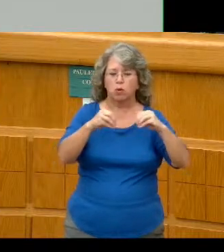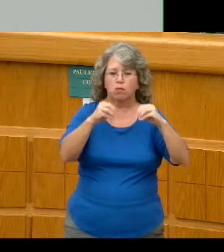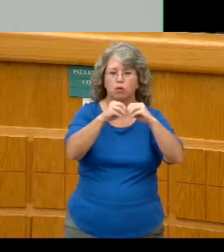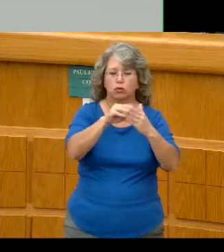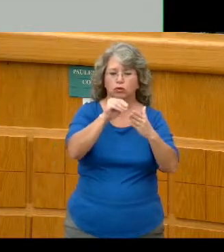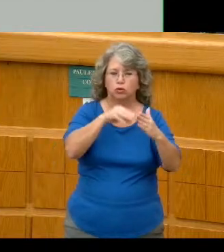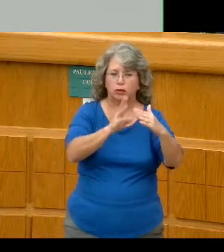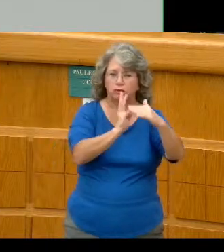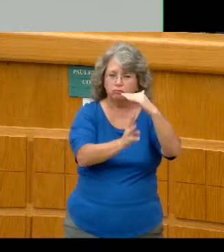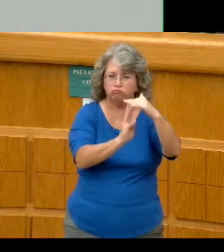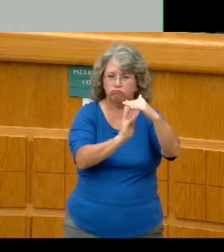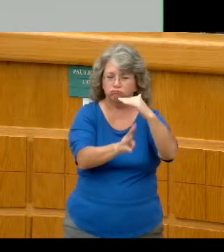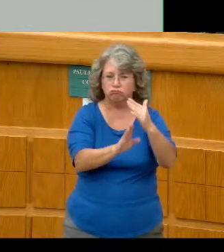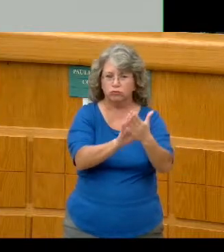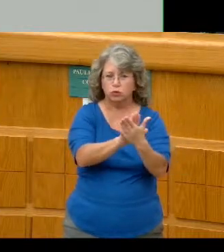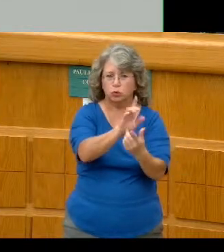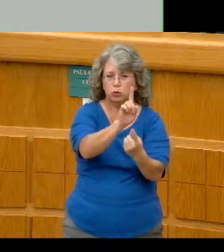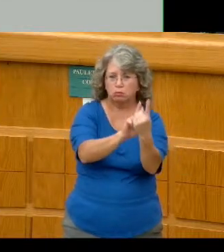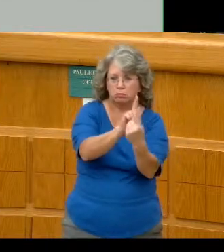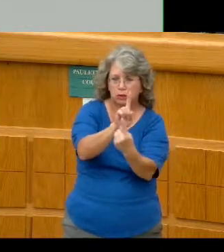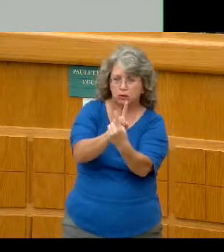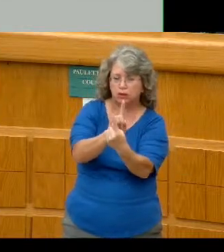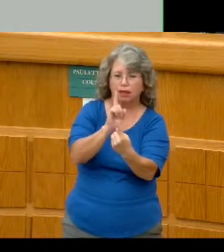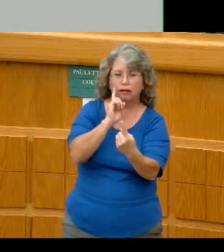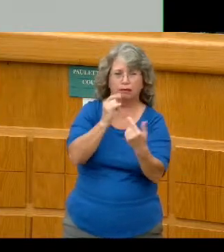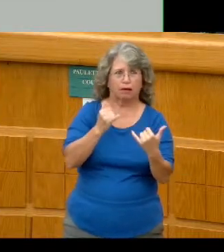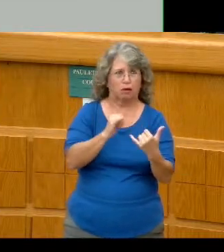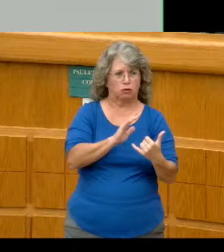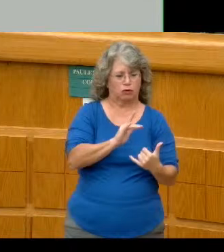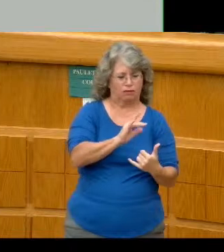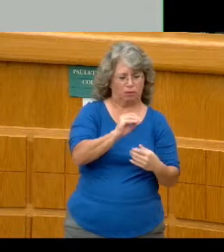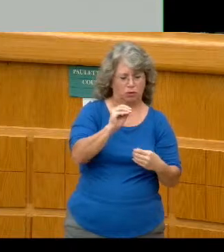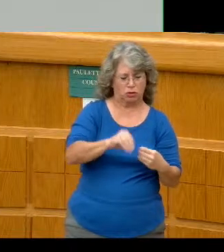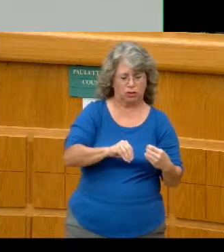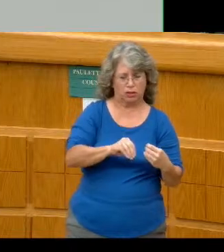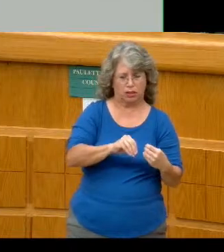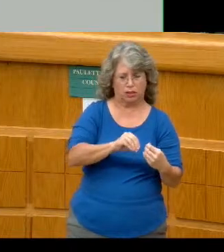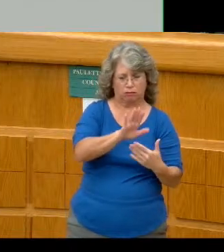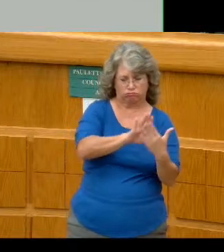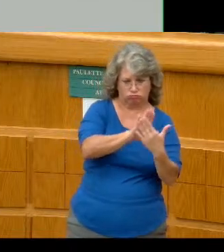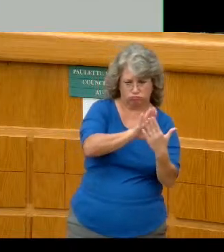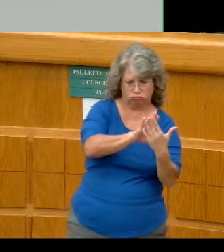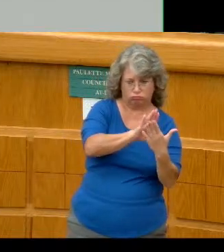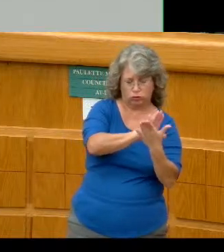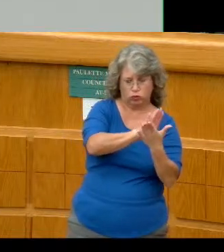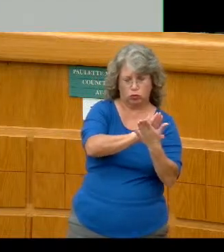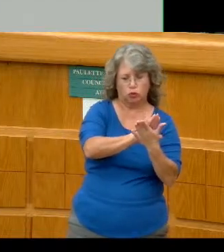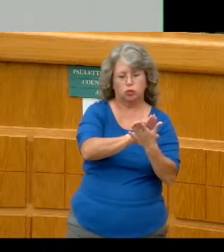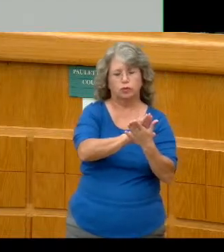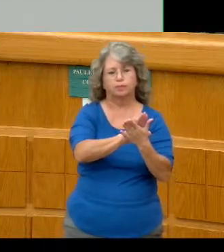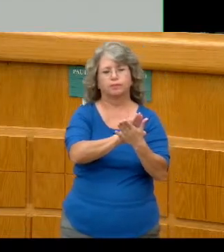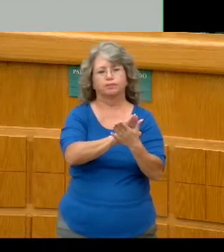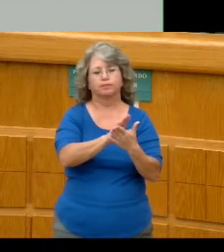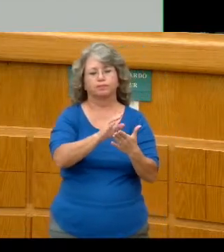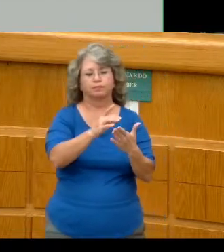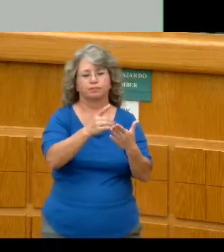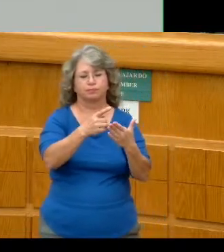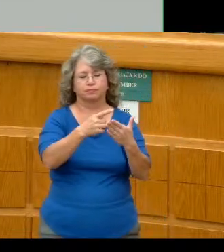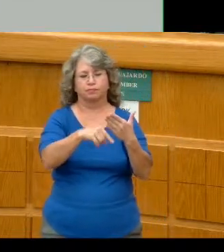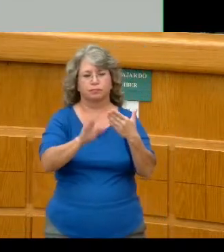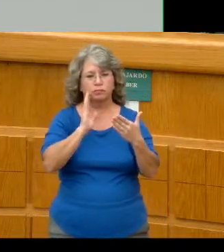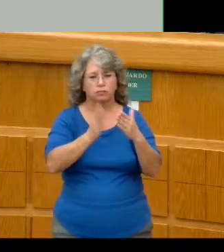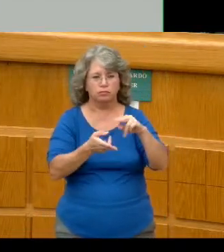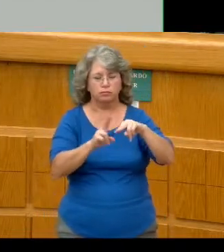Bend area. I think we're at 25% right now, 25% face-to-face schooling. At Texas